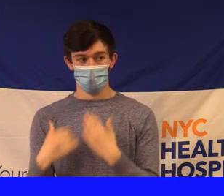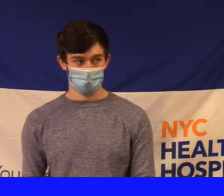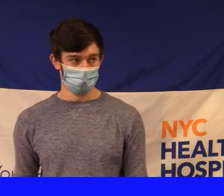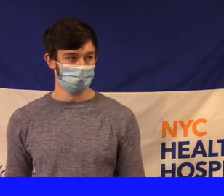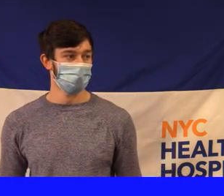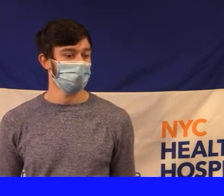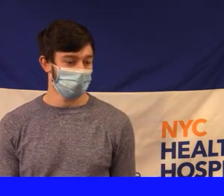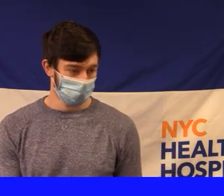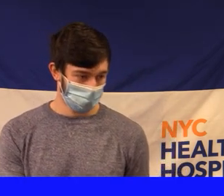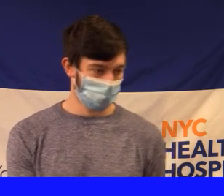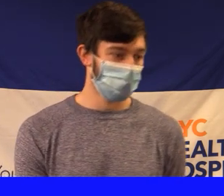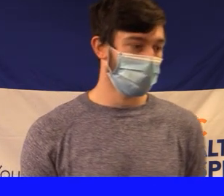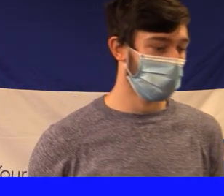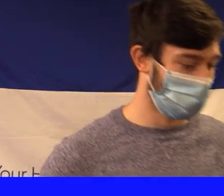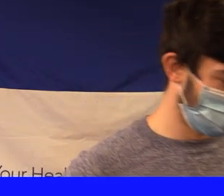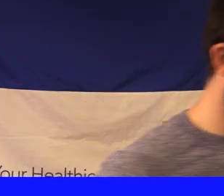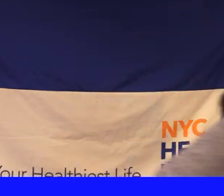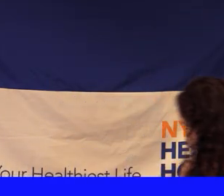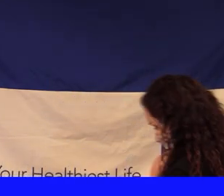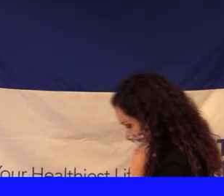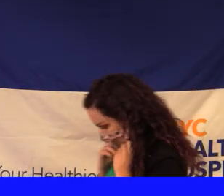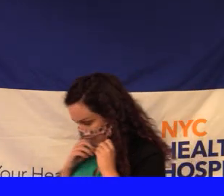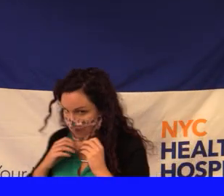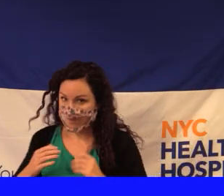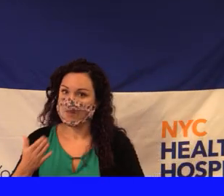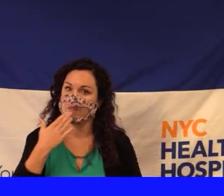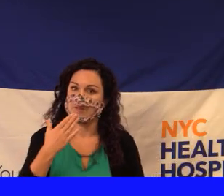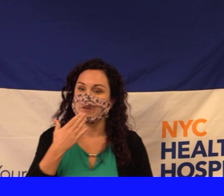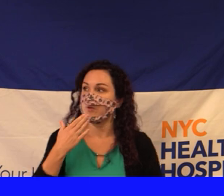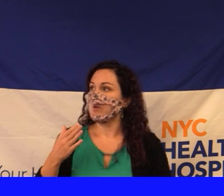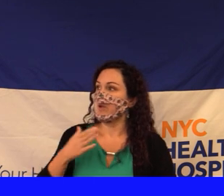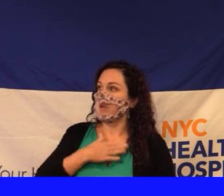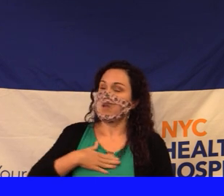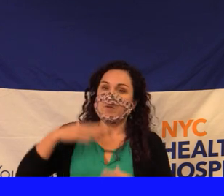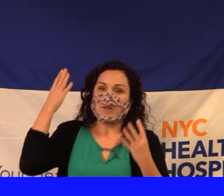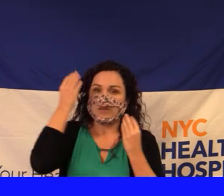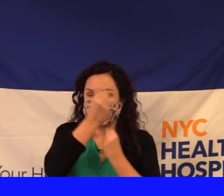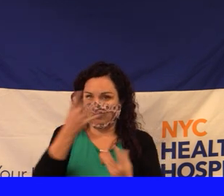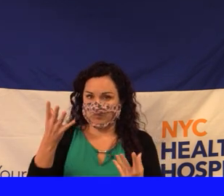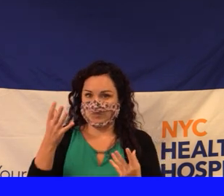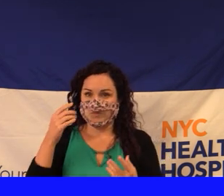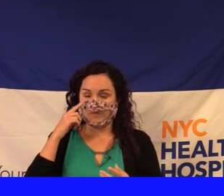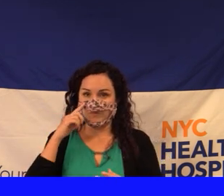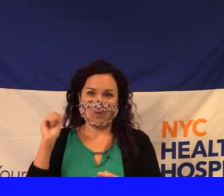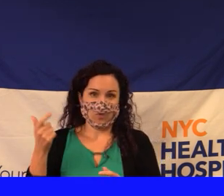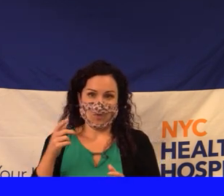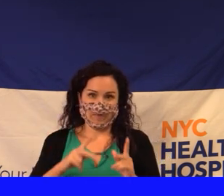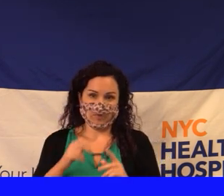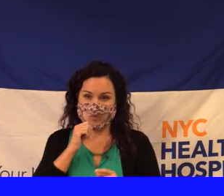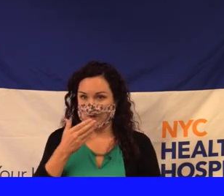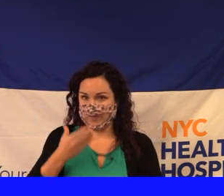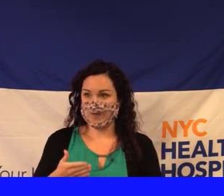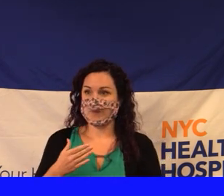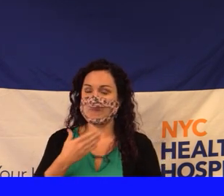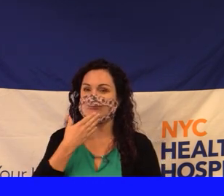Thank you, and please convey for all of us who are there our great wish, best